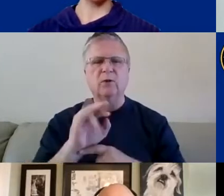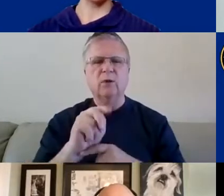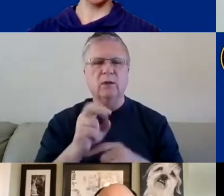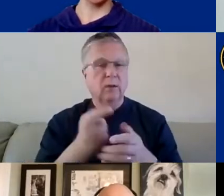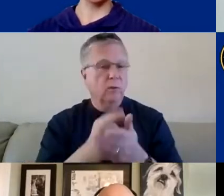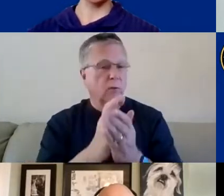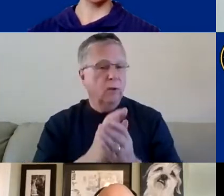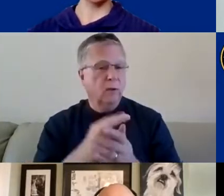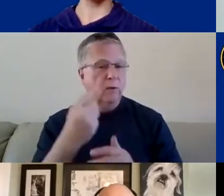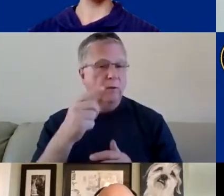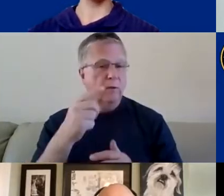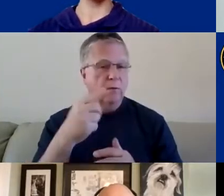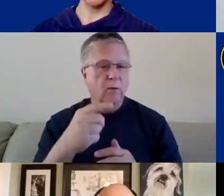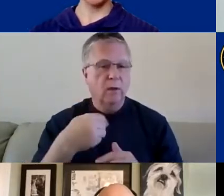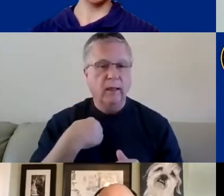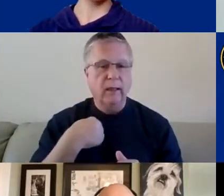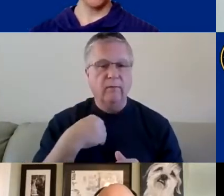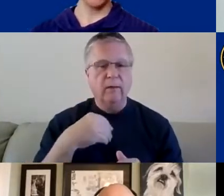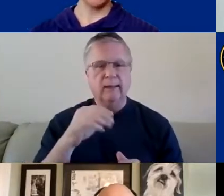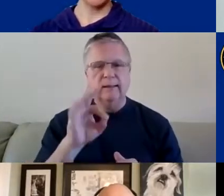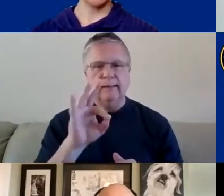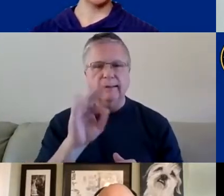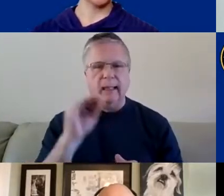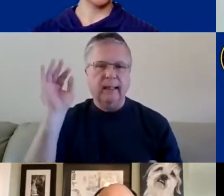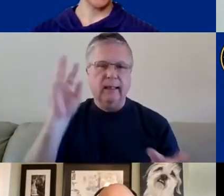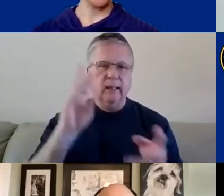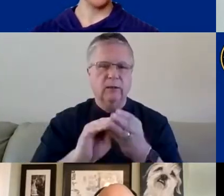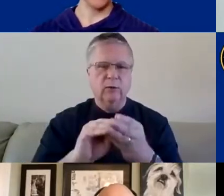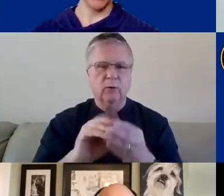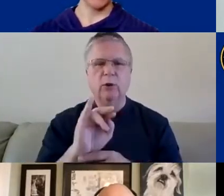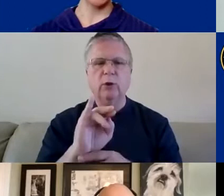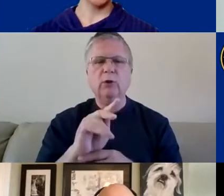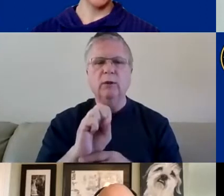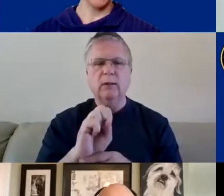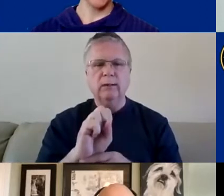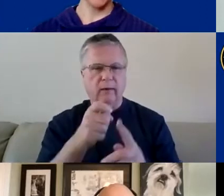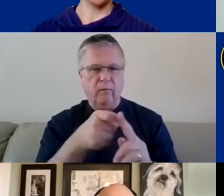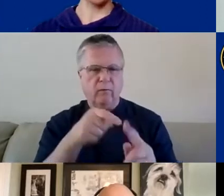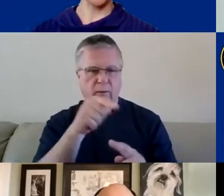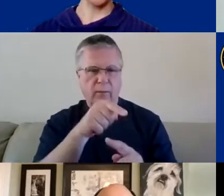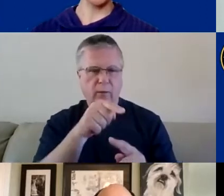have 190 total units, and of that,